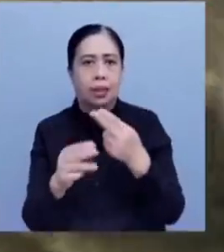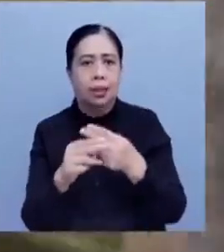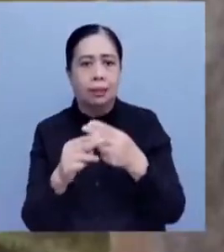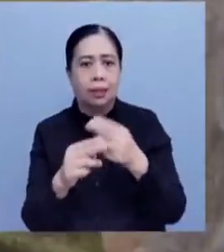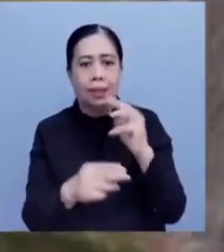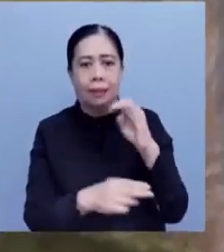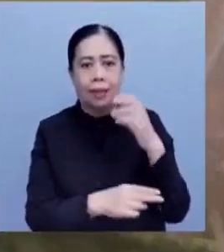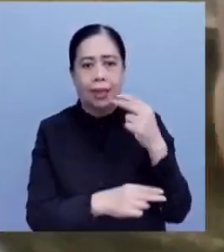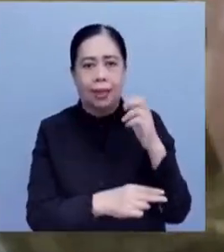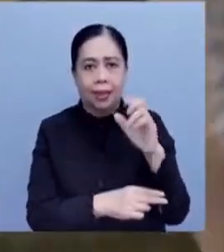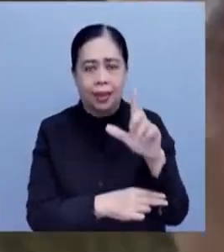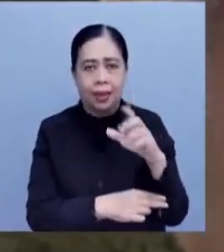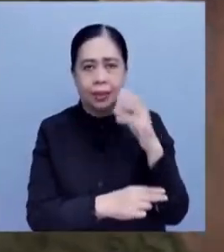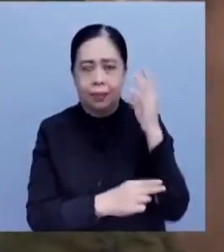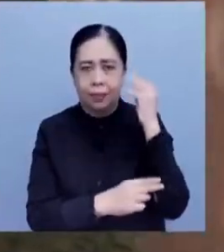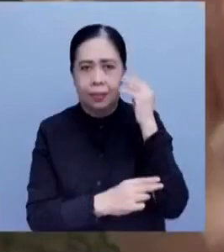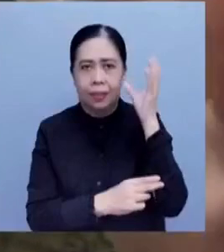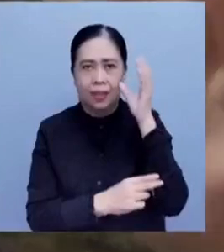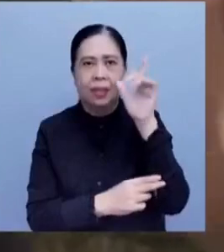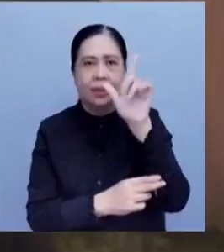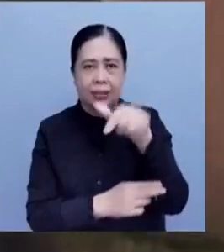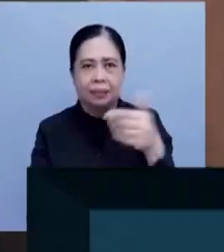was subsequently recaptured.